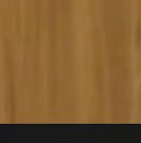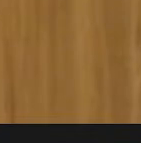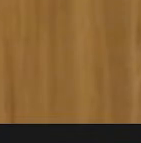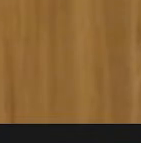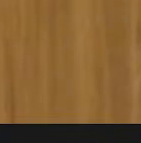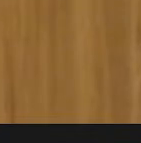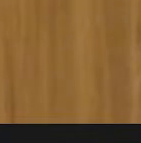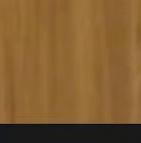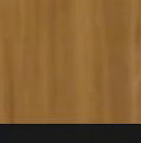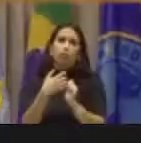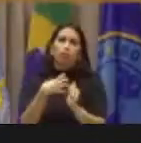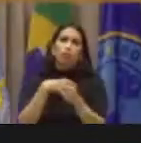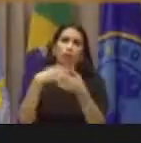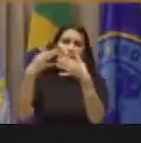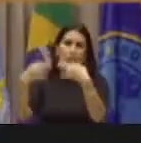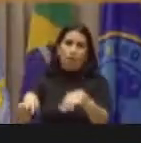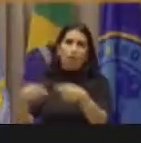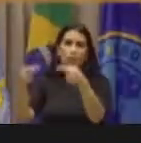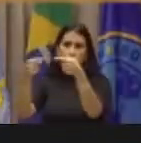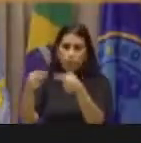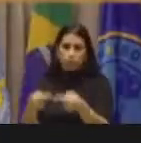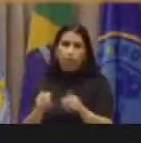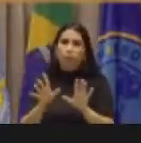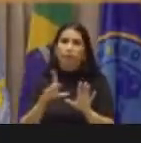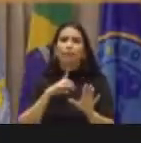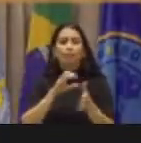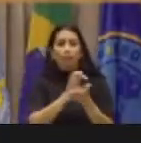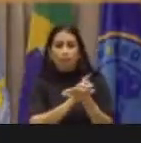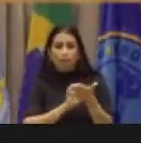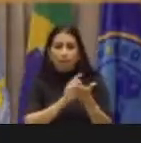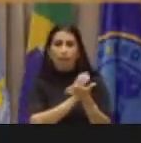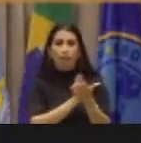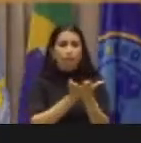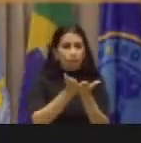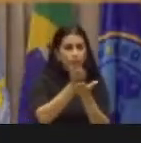And we have to separate,